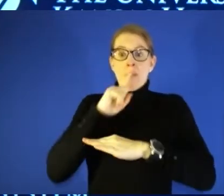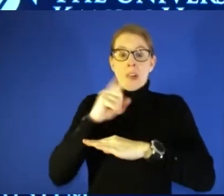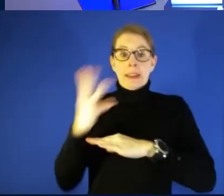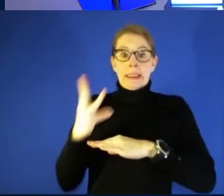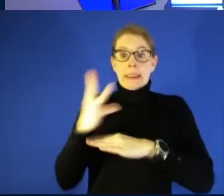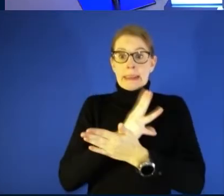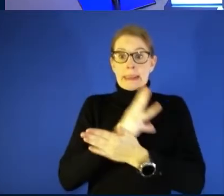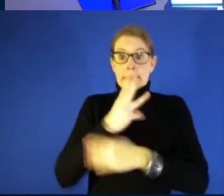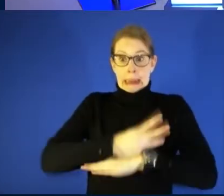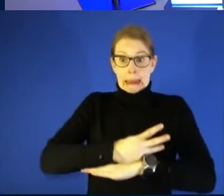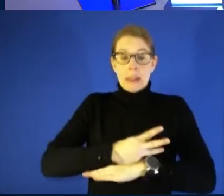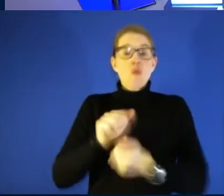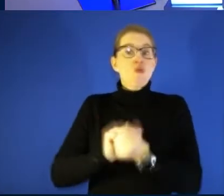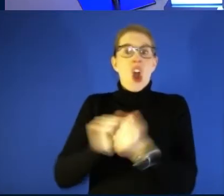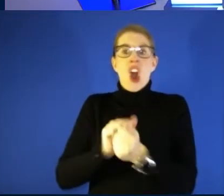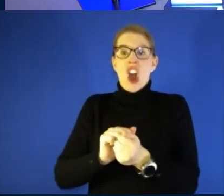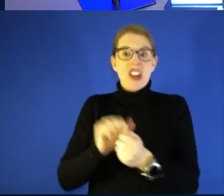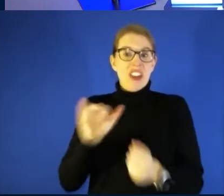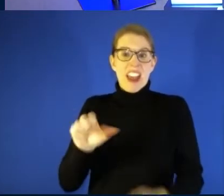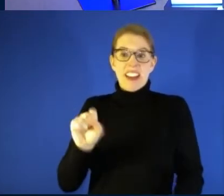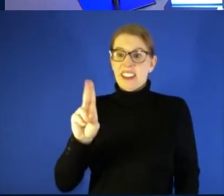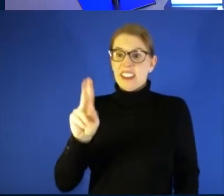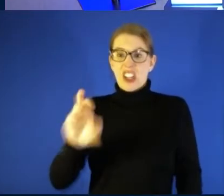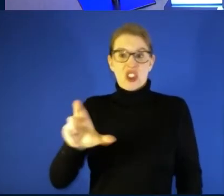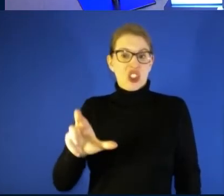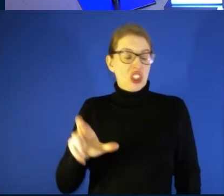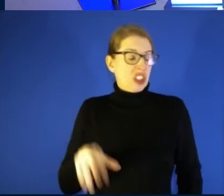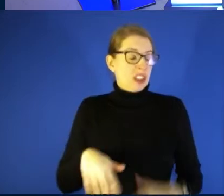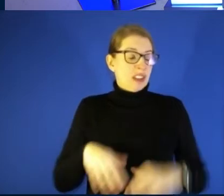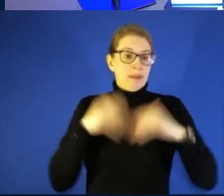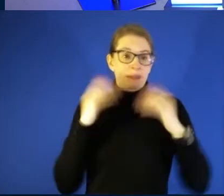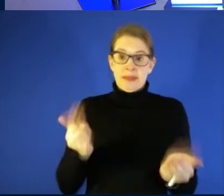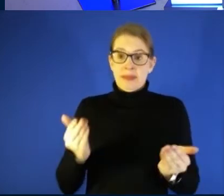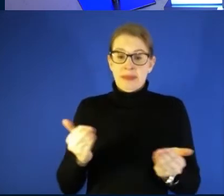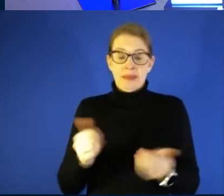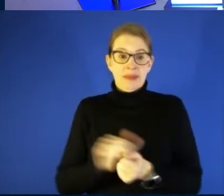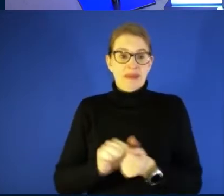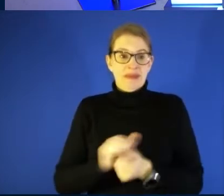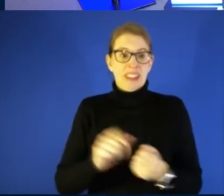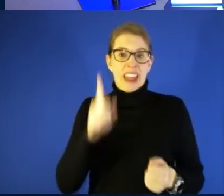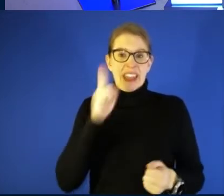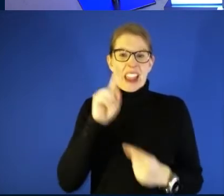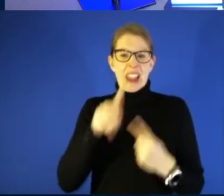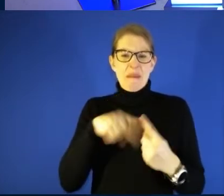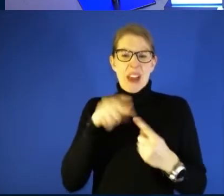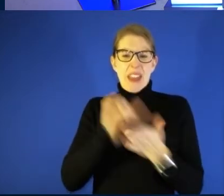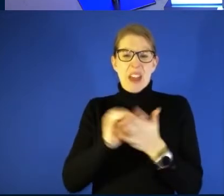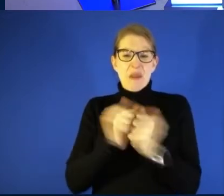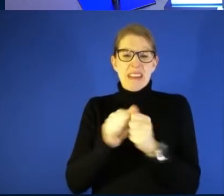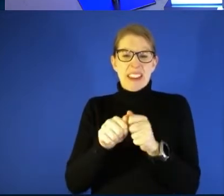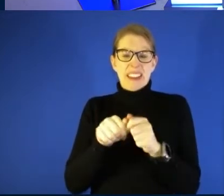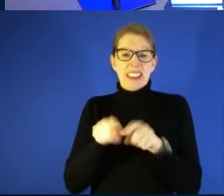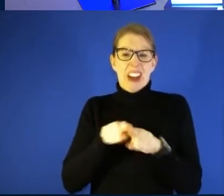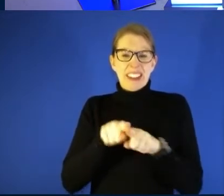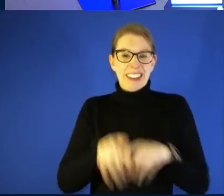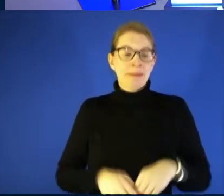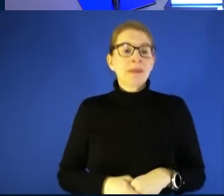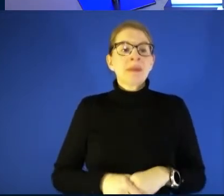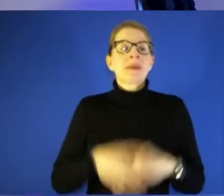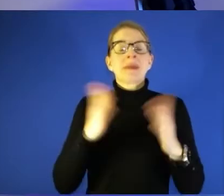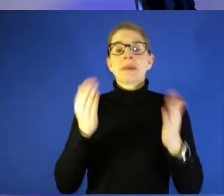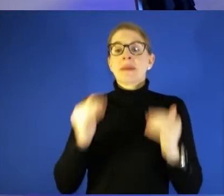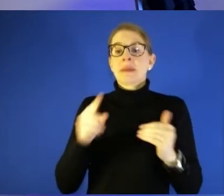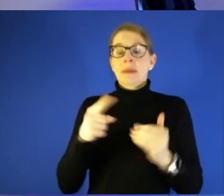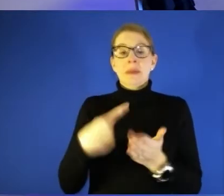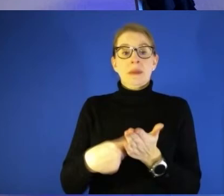need to wash it. Yeah. Wash it, right? I don't think you could disagree with Think that. of them as socks. Okay, so what about, you were talking about the disposable